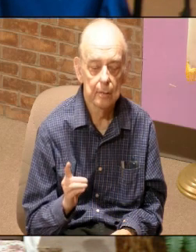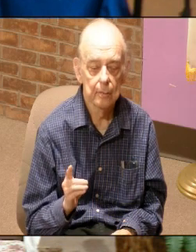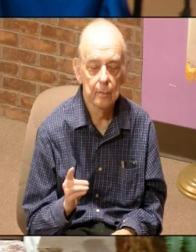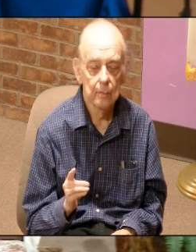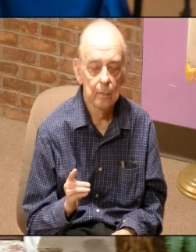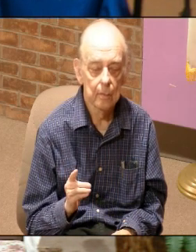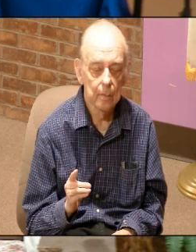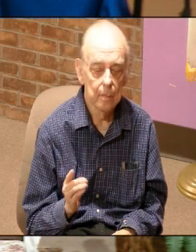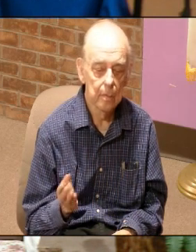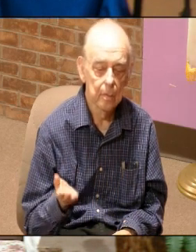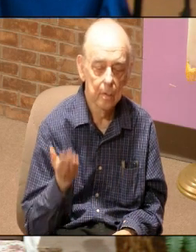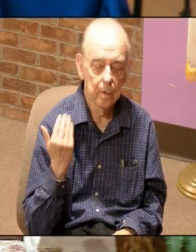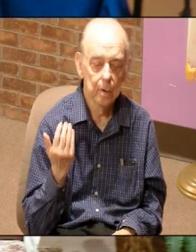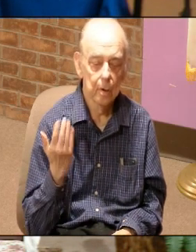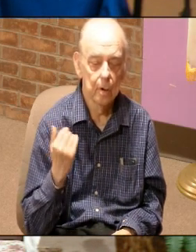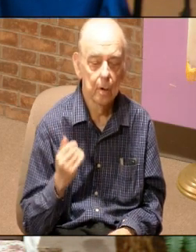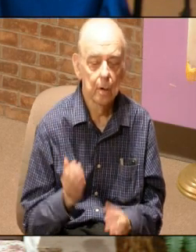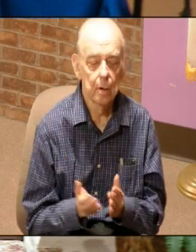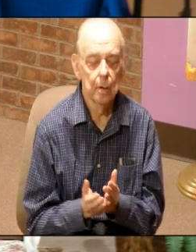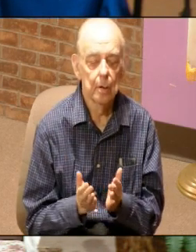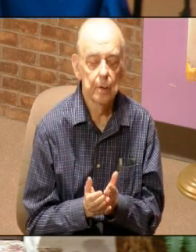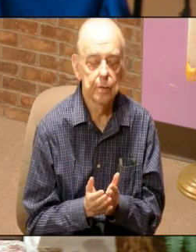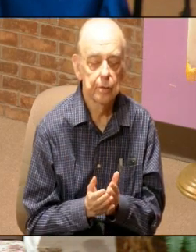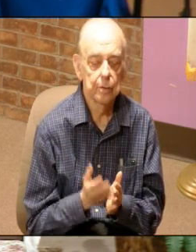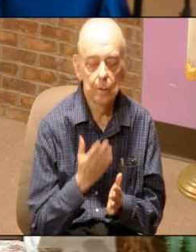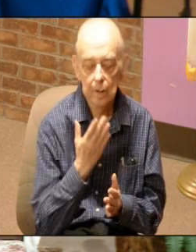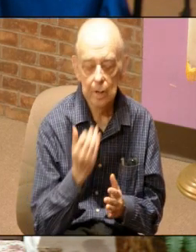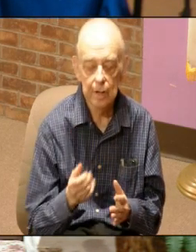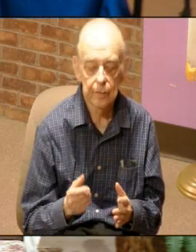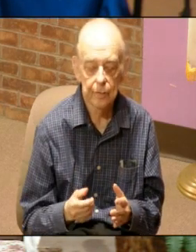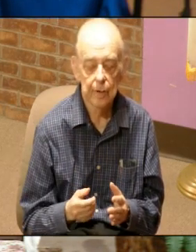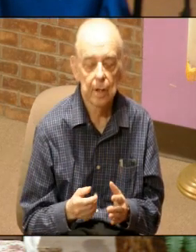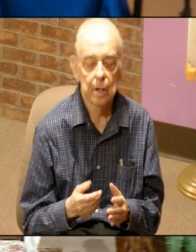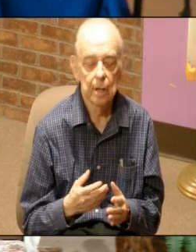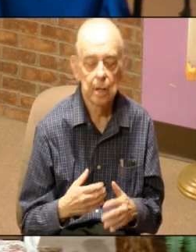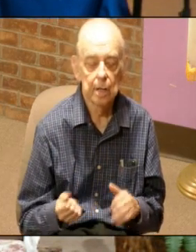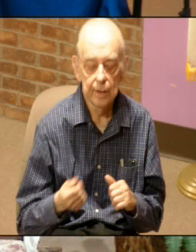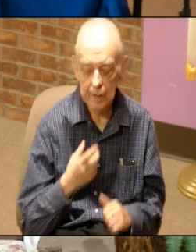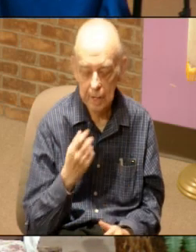And you've got to go all the way back into the book of Exodus to find this mother.